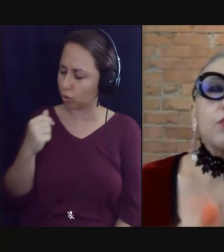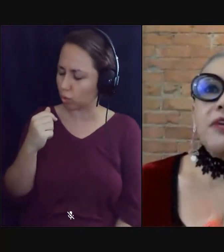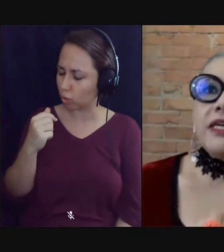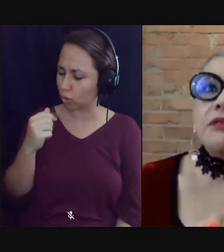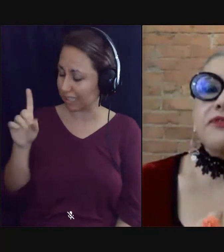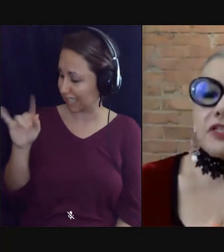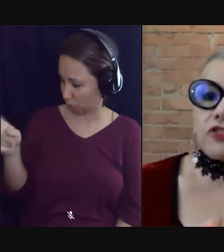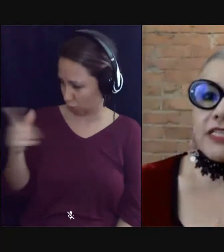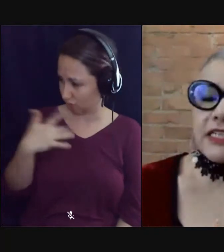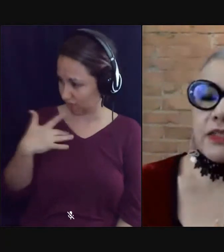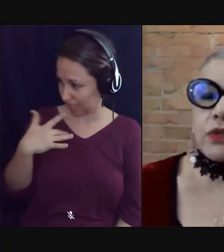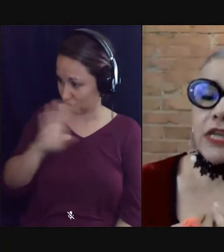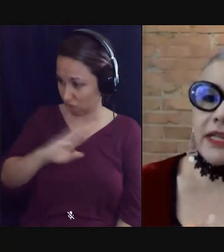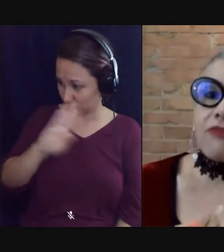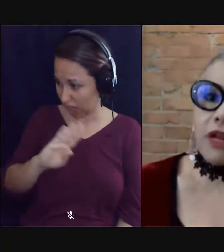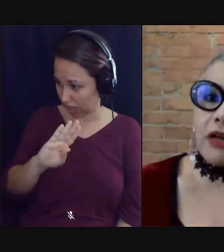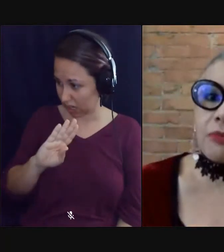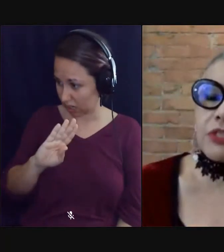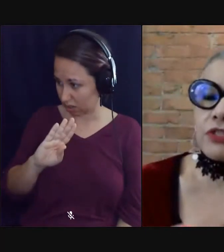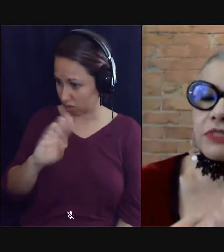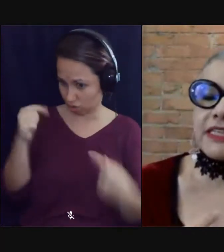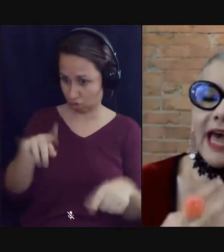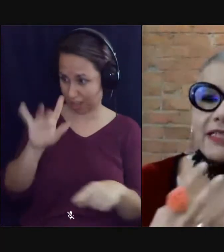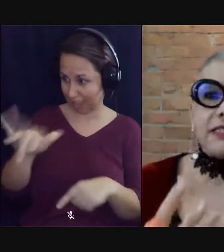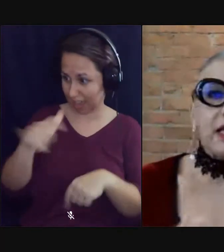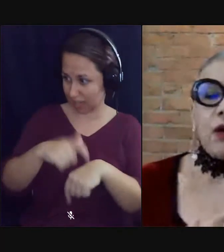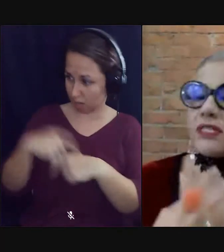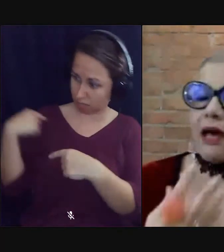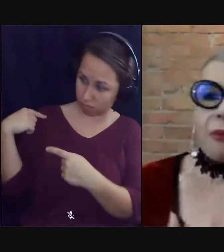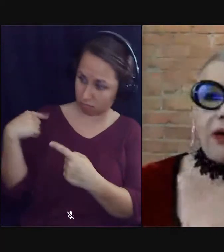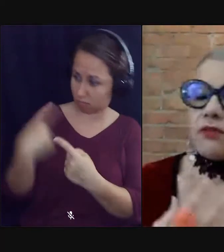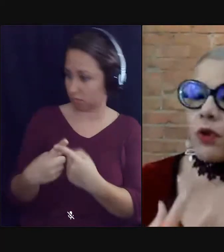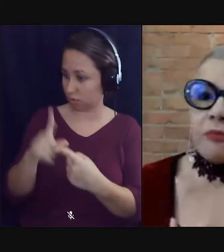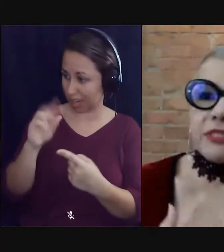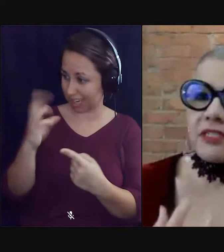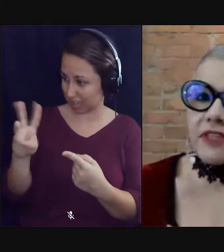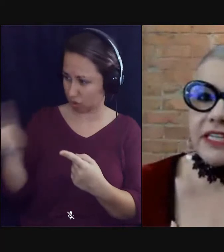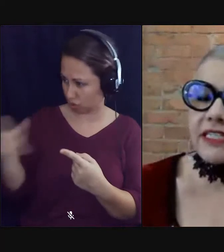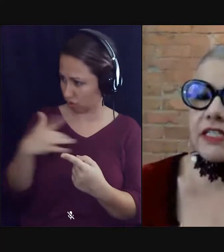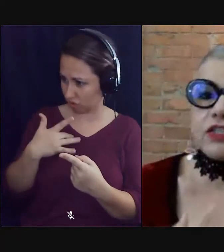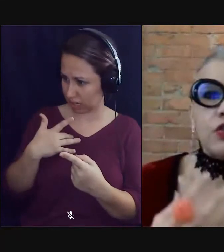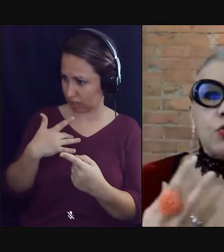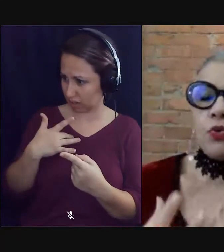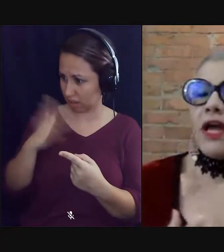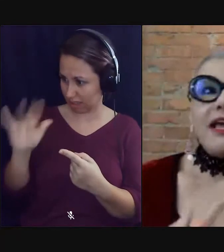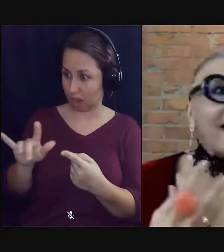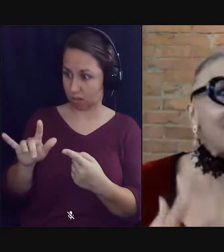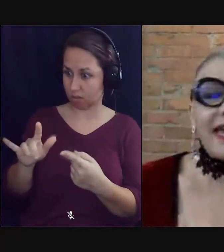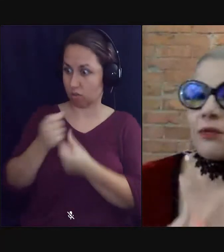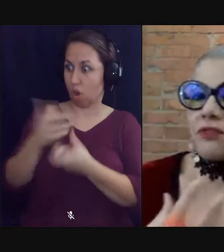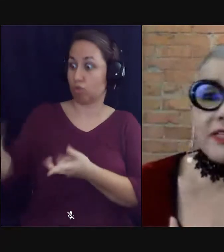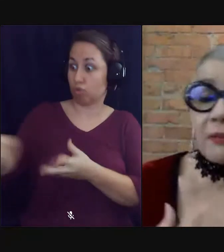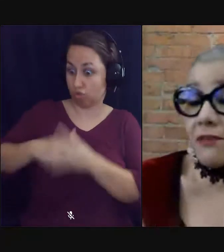Did you feel frustrated in that run-up? Was that part of your impetus for this? Did you